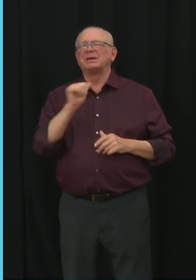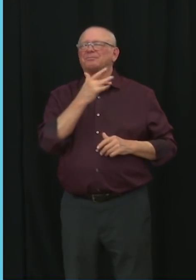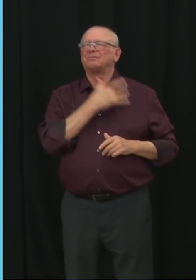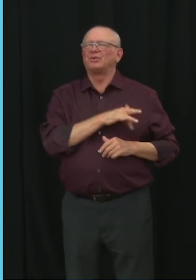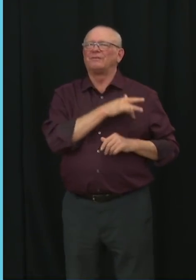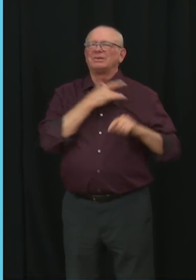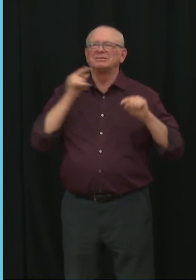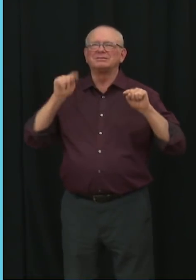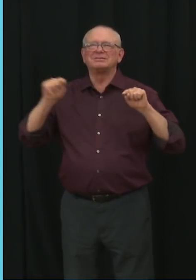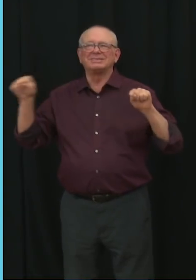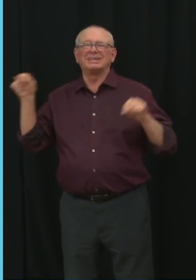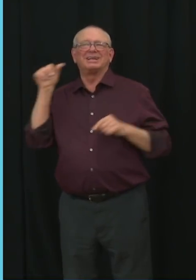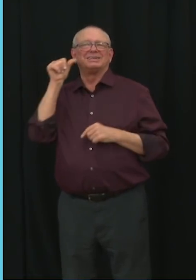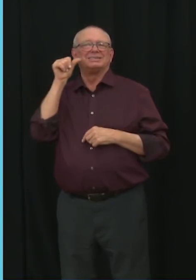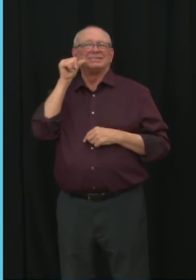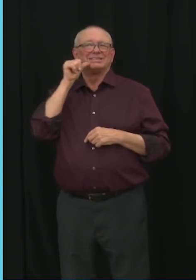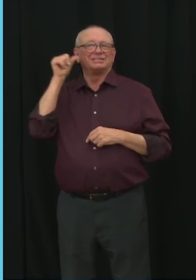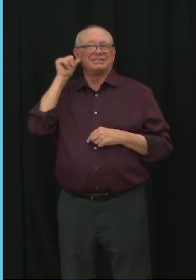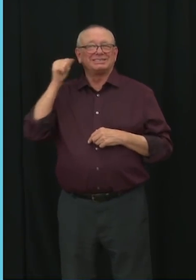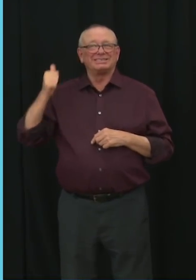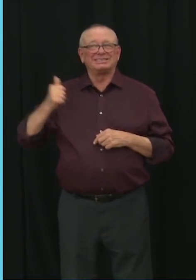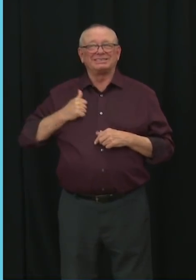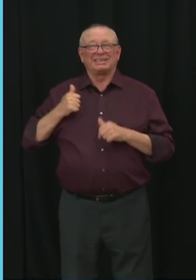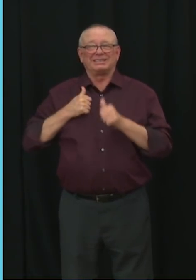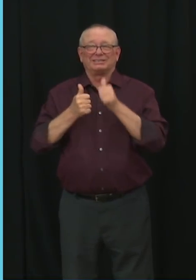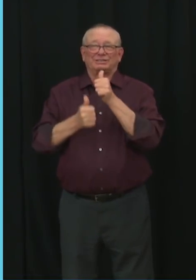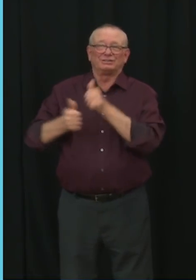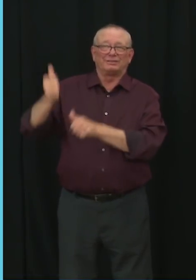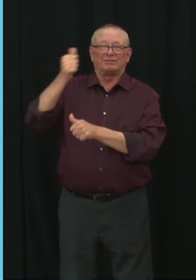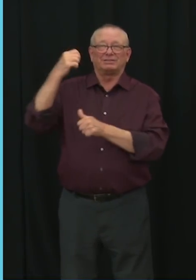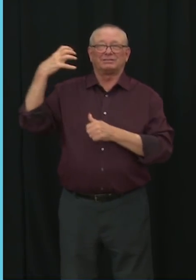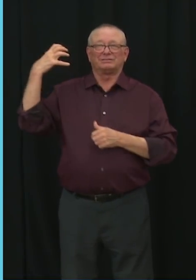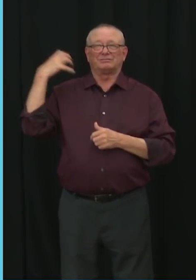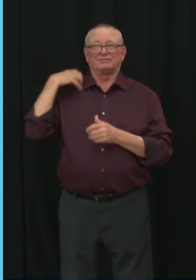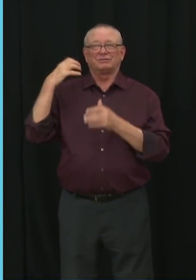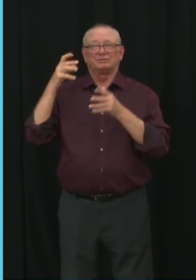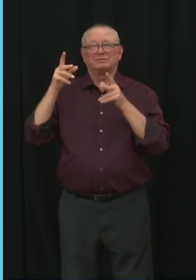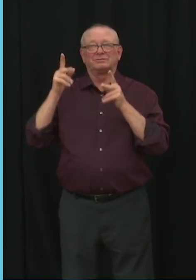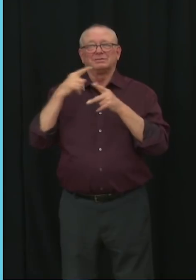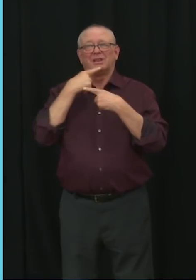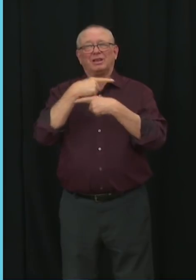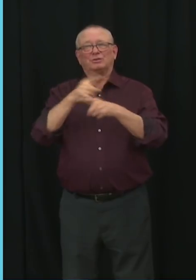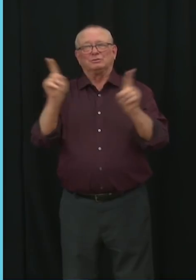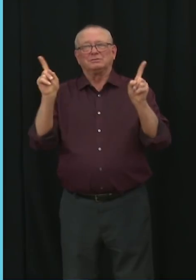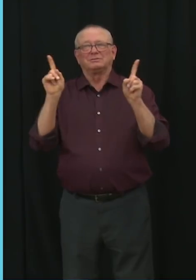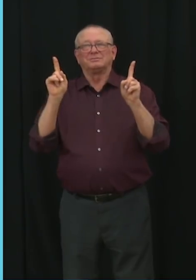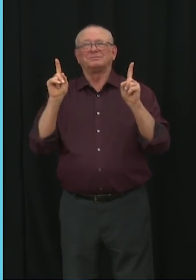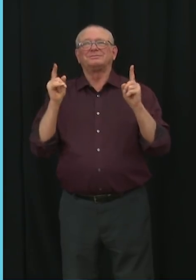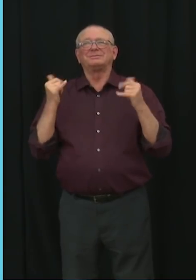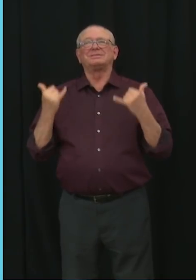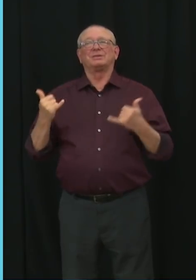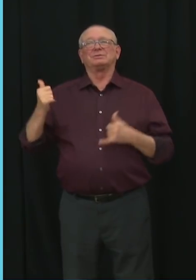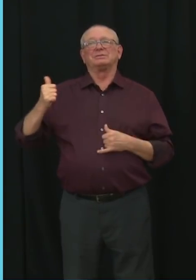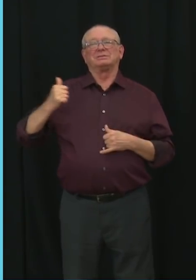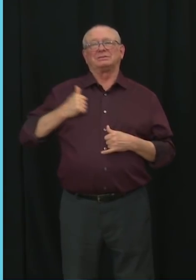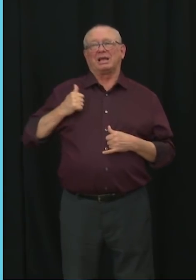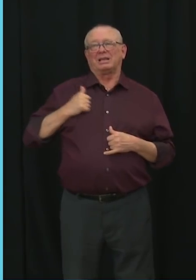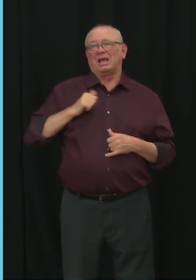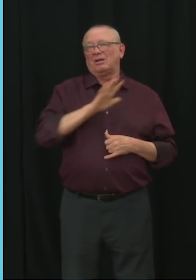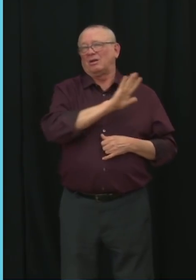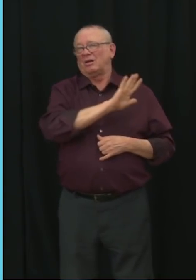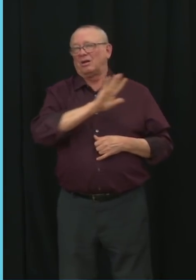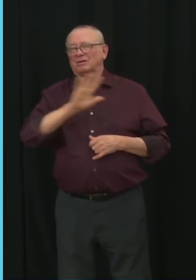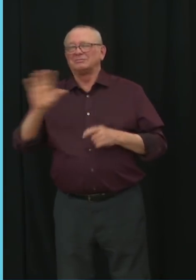issued yesterday, highlighting the beginning of a move across the country to transition towards an endemic phase of